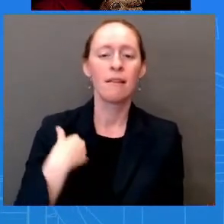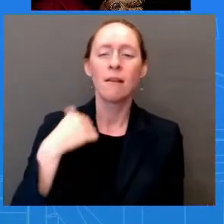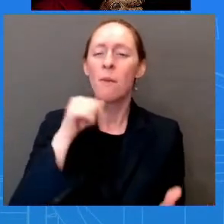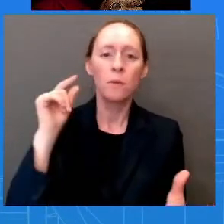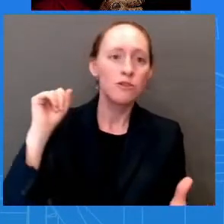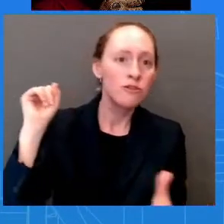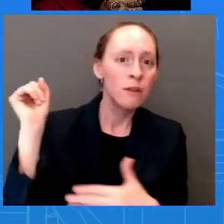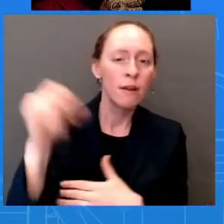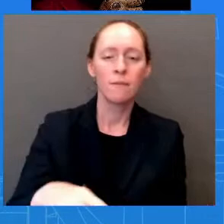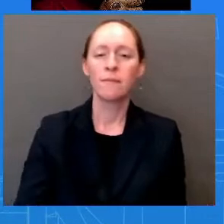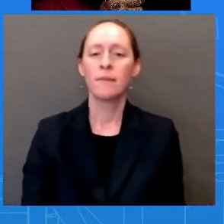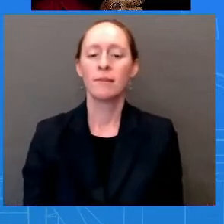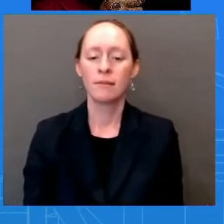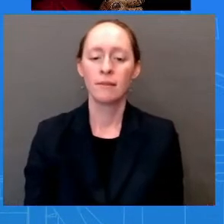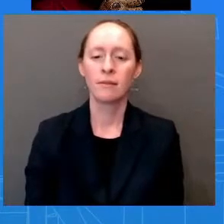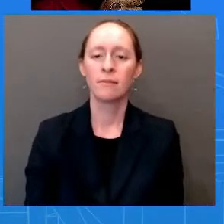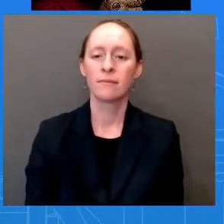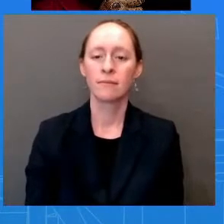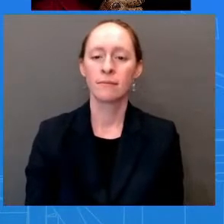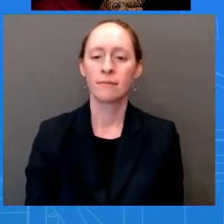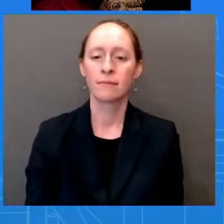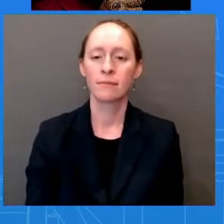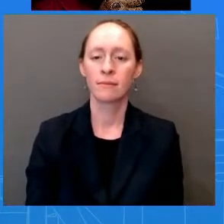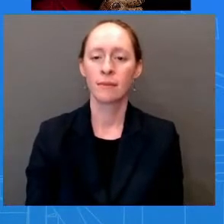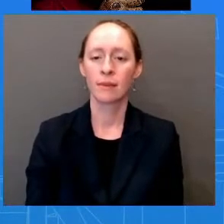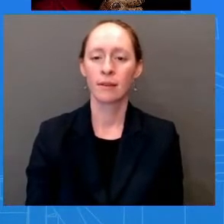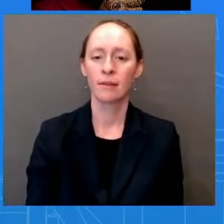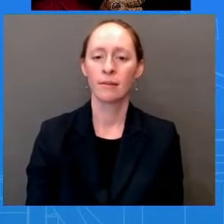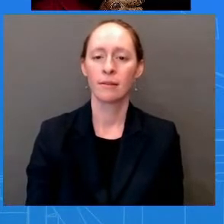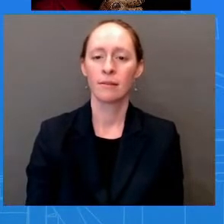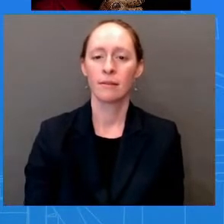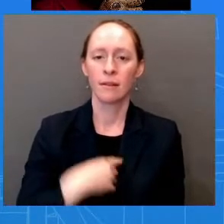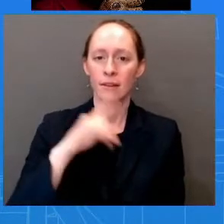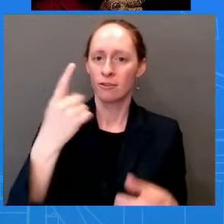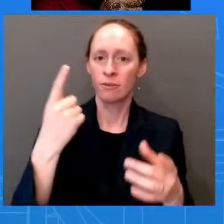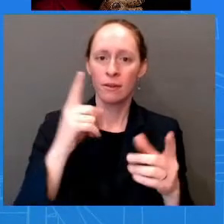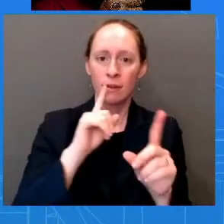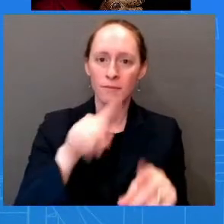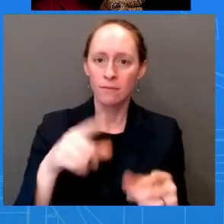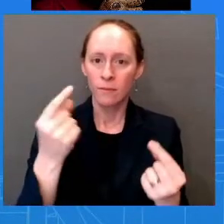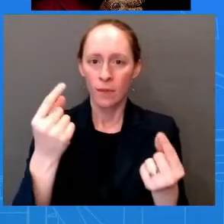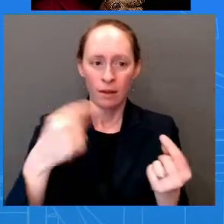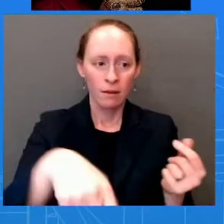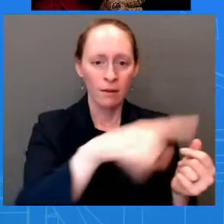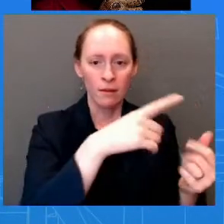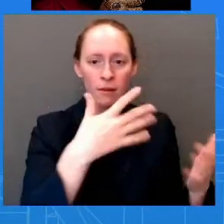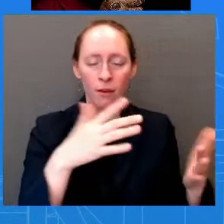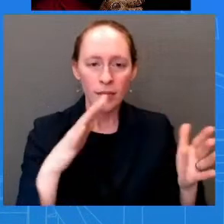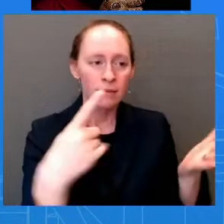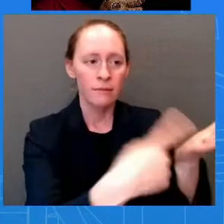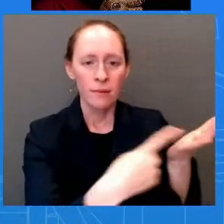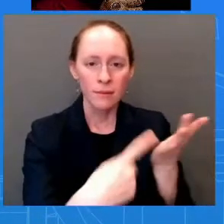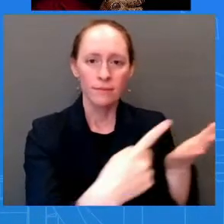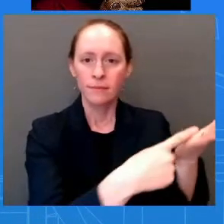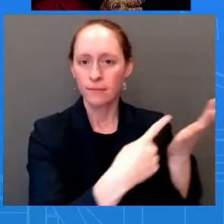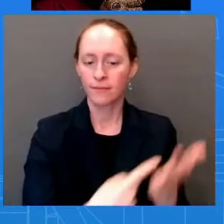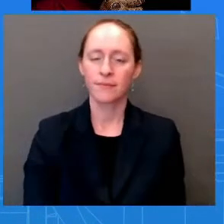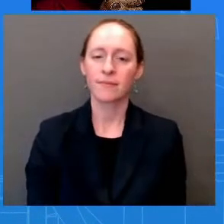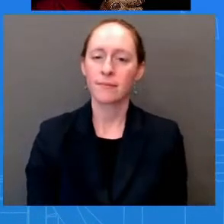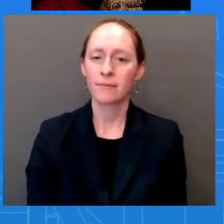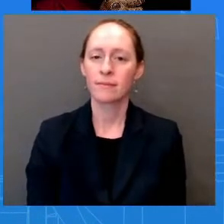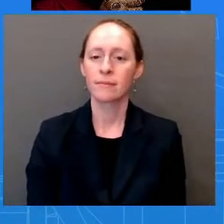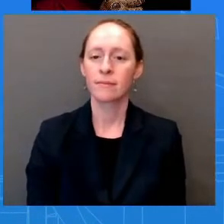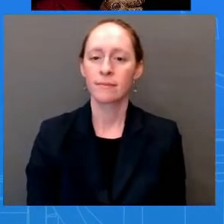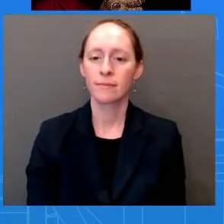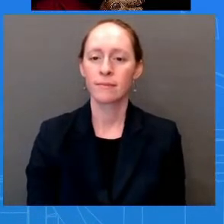saying that we have been in conversation with Congress. We have been for the past several months, and will continue to do so. Go